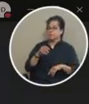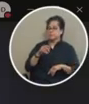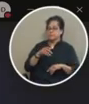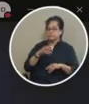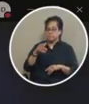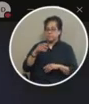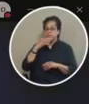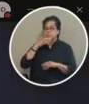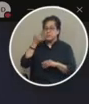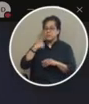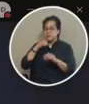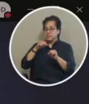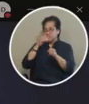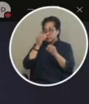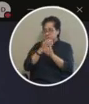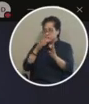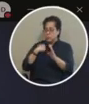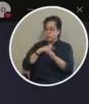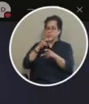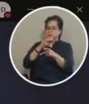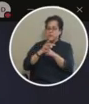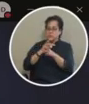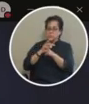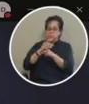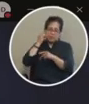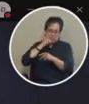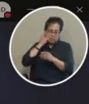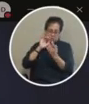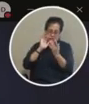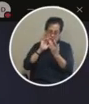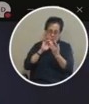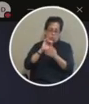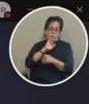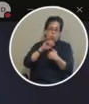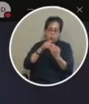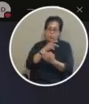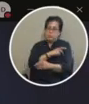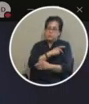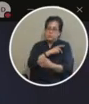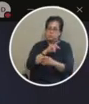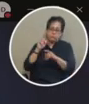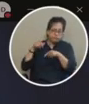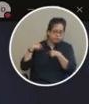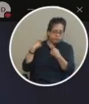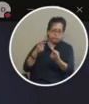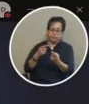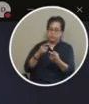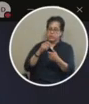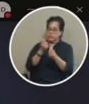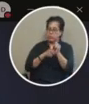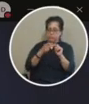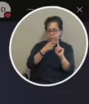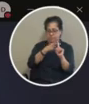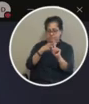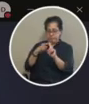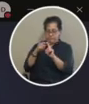The best I can share is we do keep daily contact with all the patients that we have so far, the persons who have contracted it. I don't believe they've